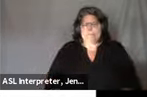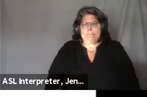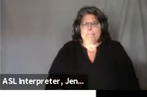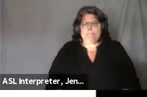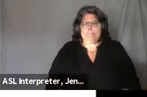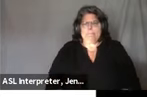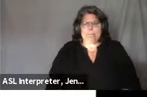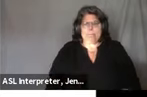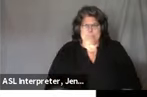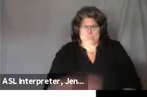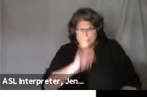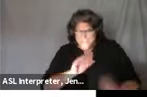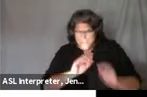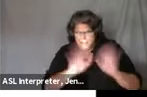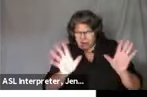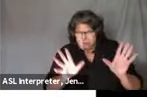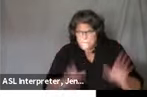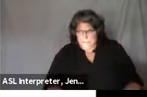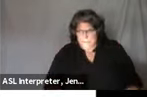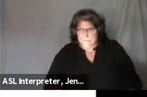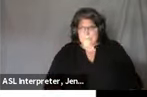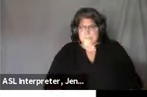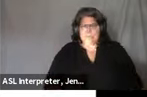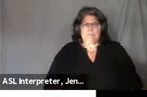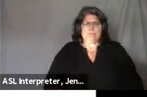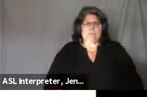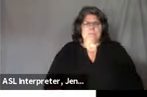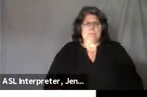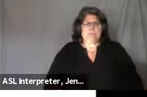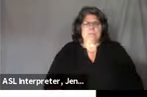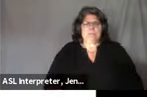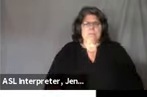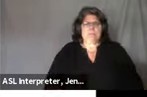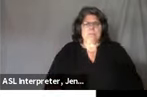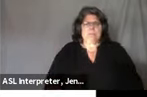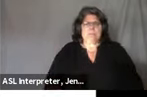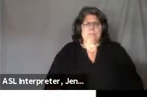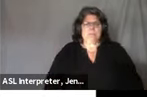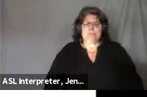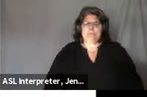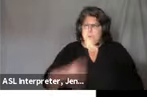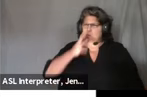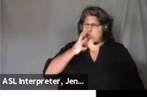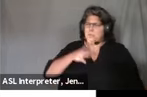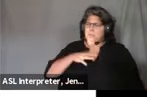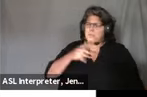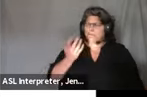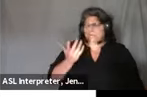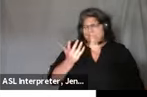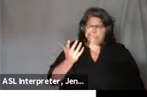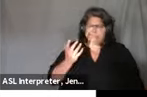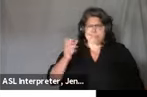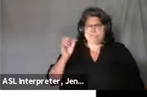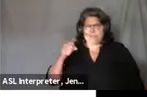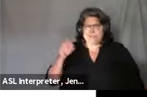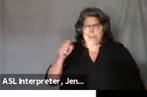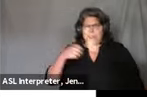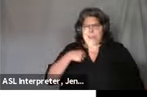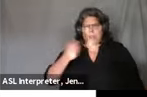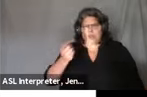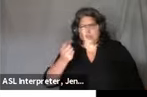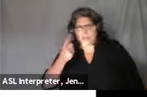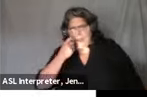Does that help? Yeah, I mean, I understand that, but